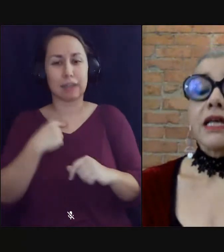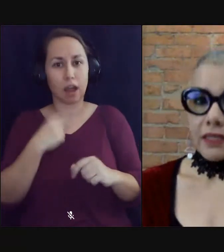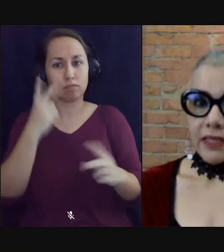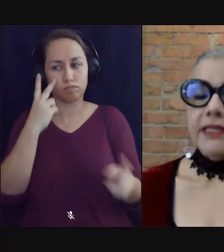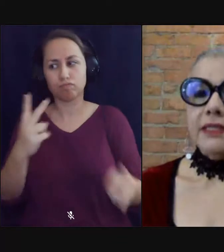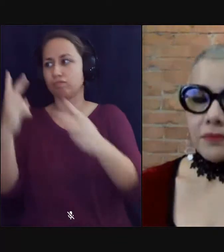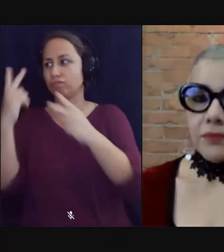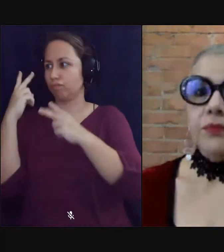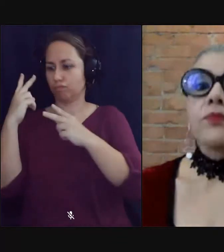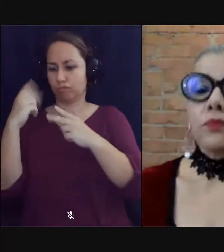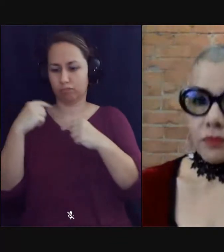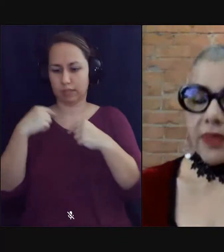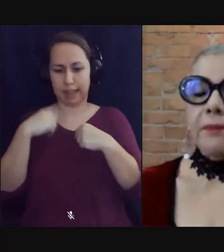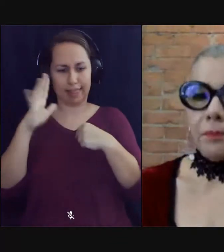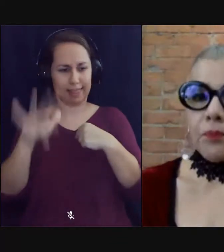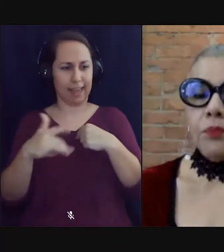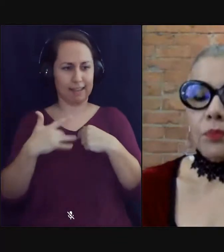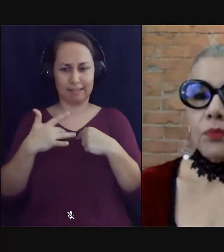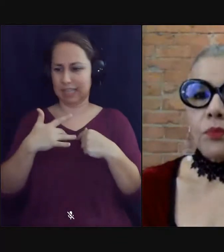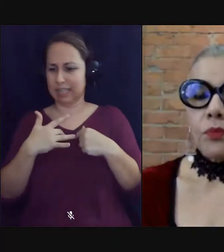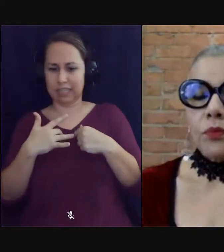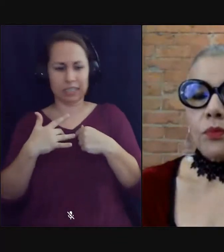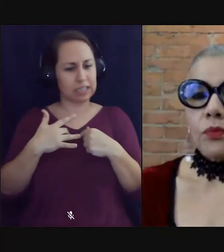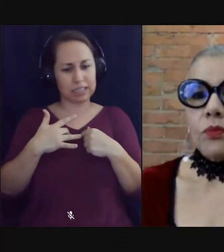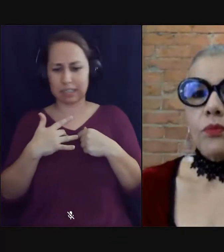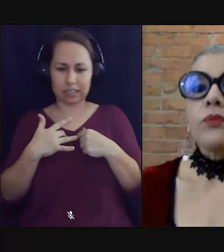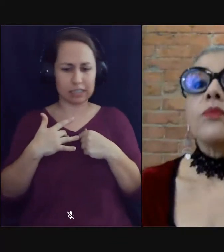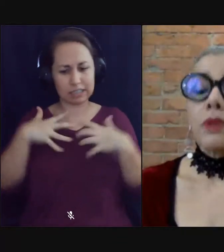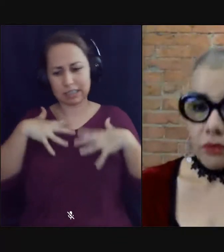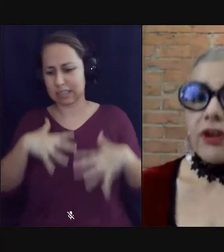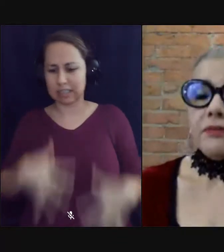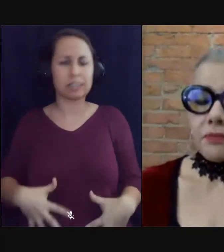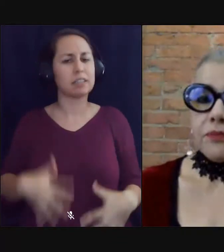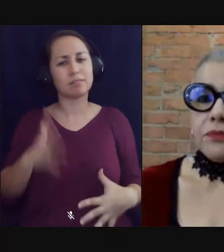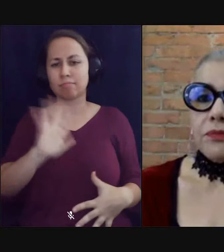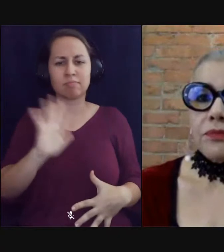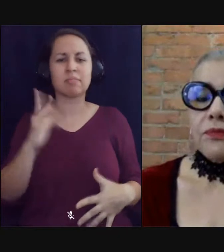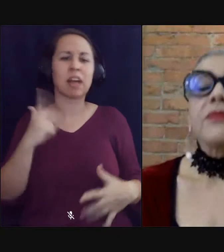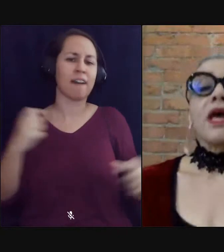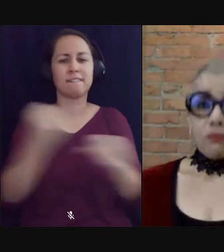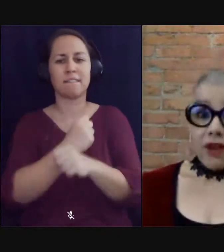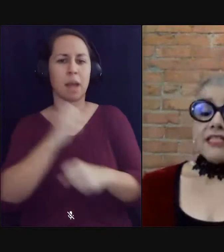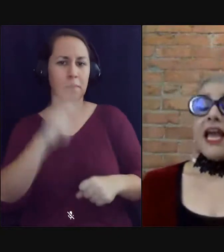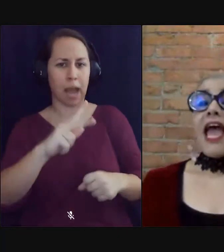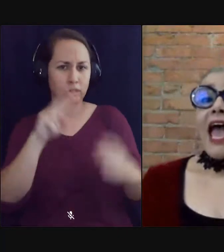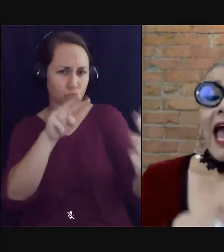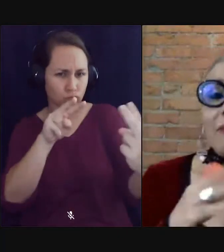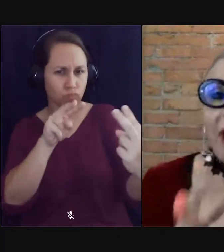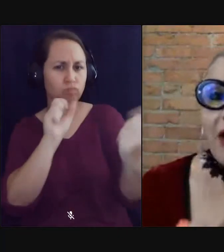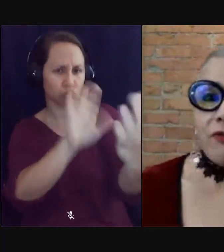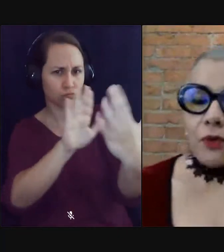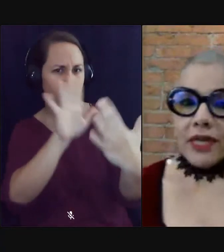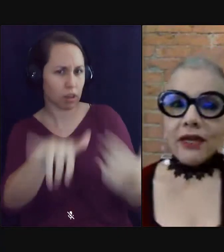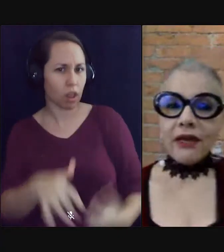that was looking into me, and to fight back by looking as hard as I could. Right,